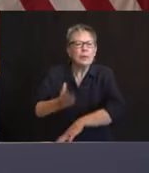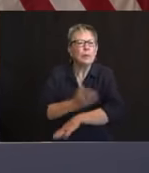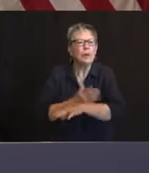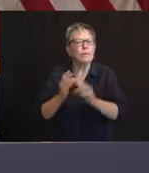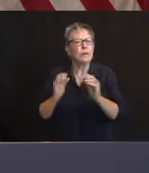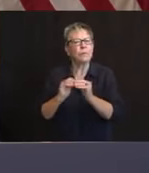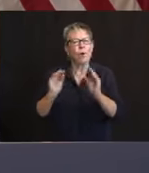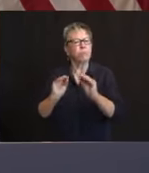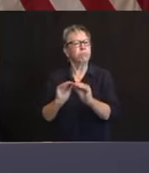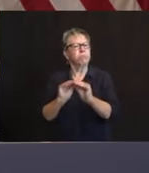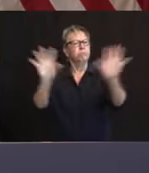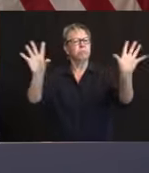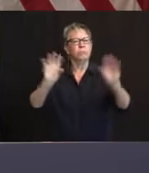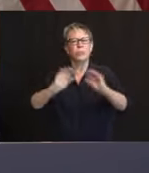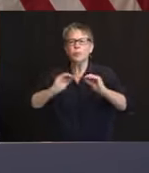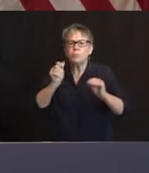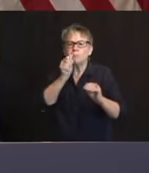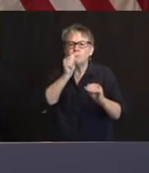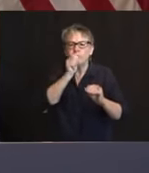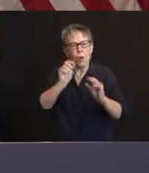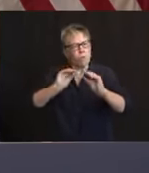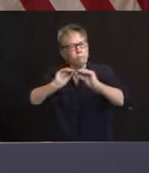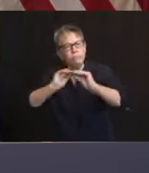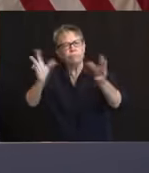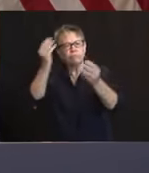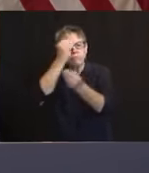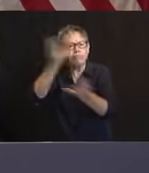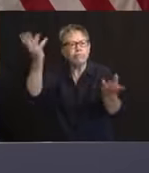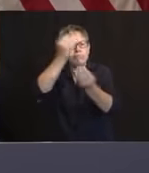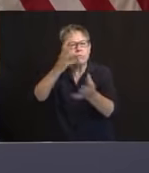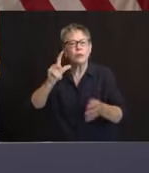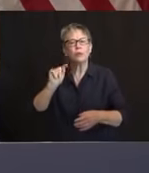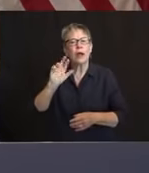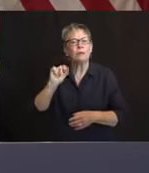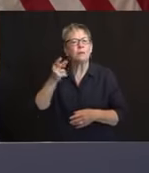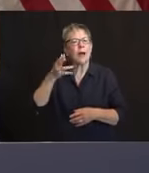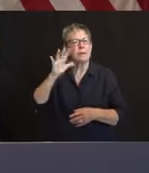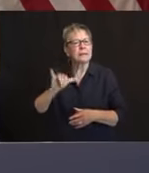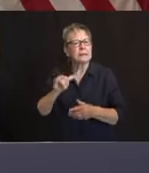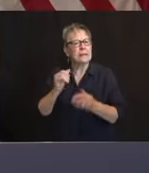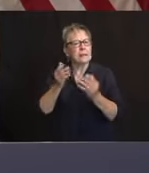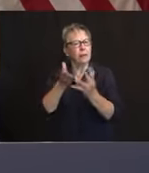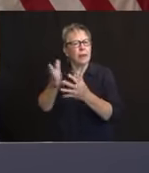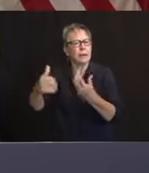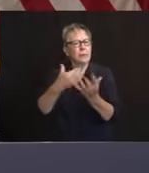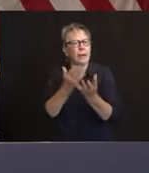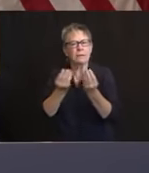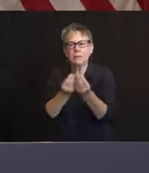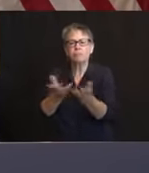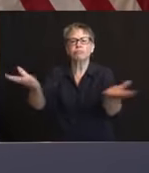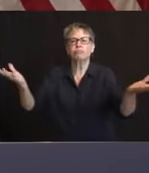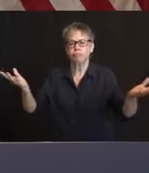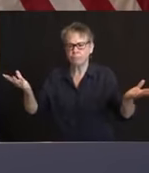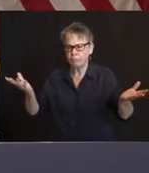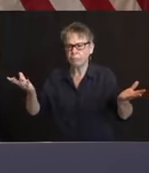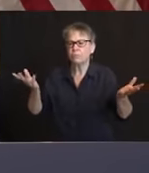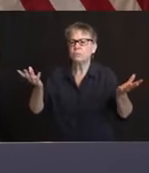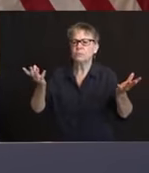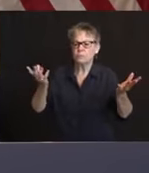profession across the state or nation, and we'll ultimately let the public decide for themselves on the nature of these